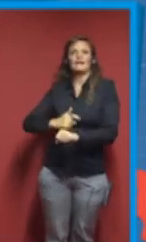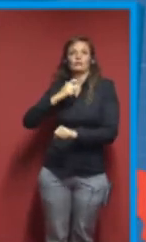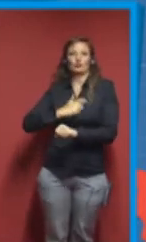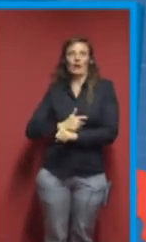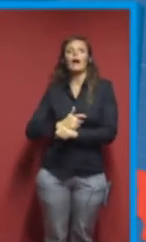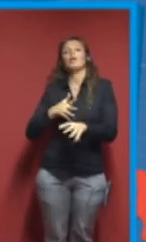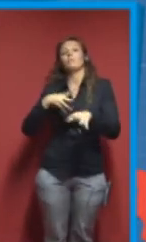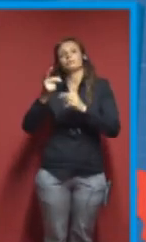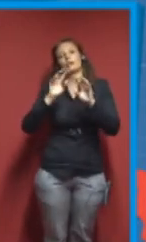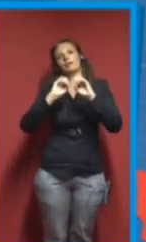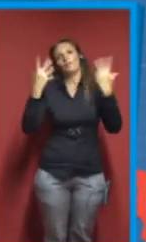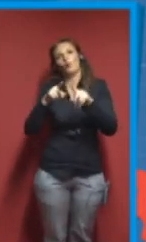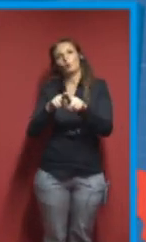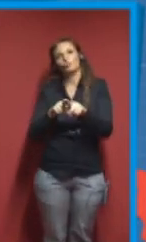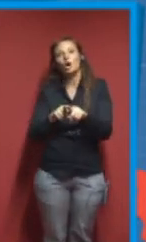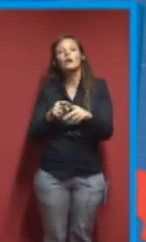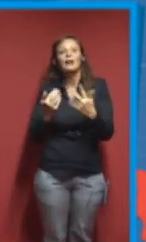control.